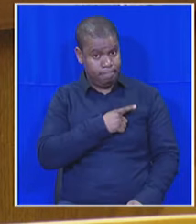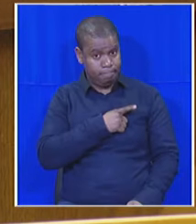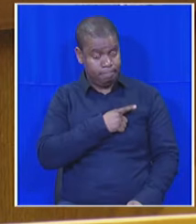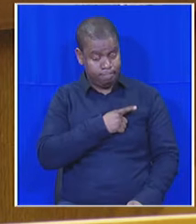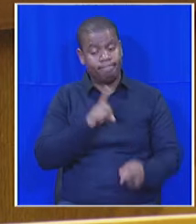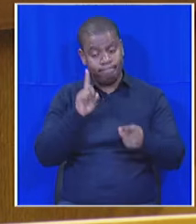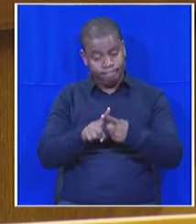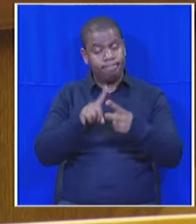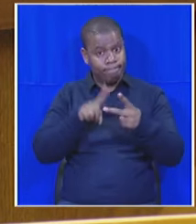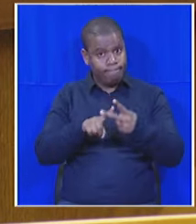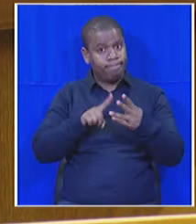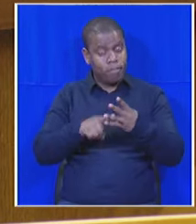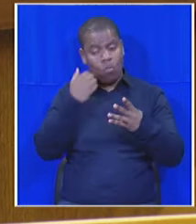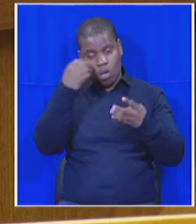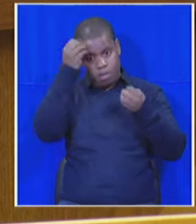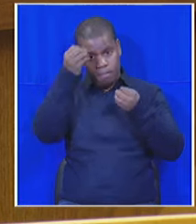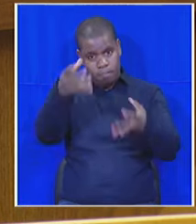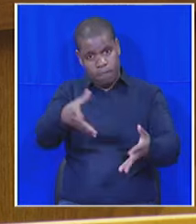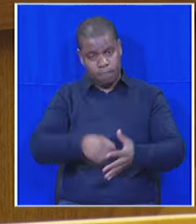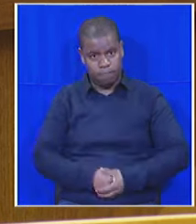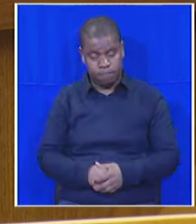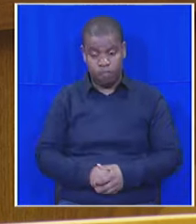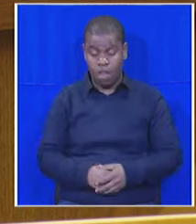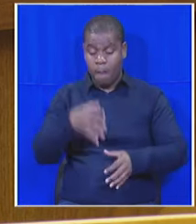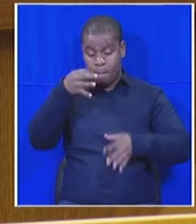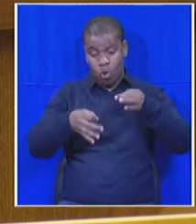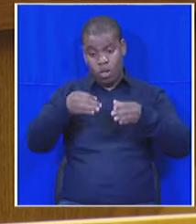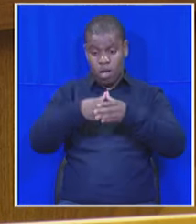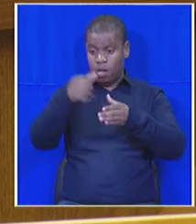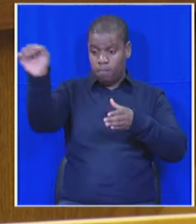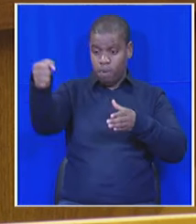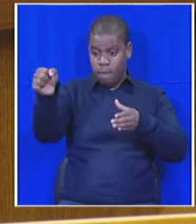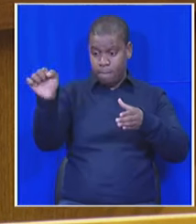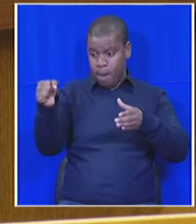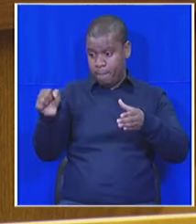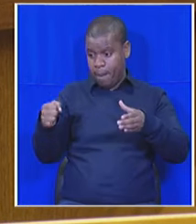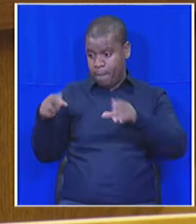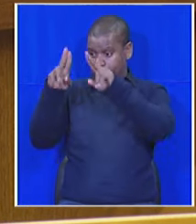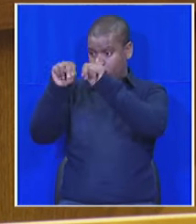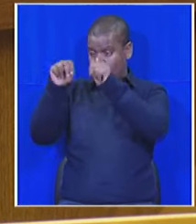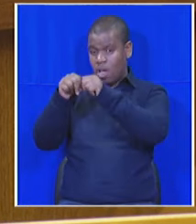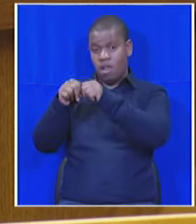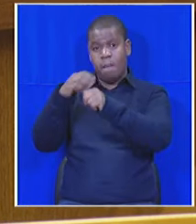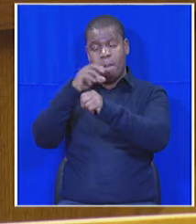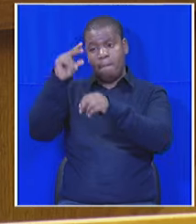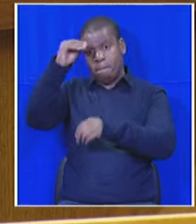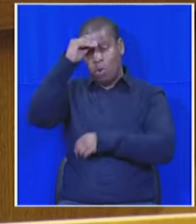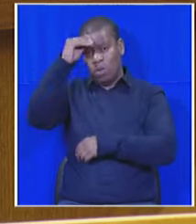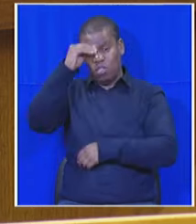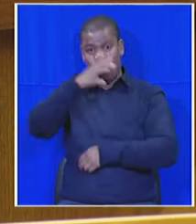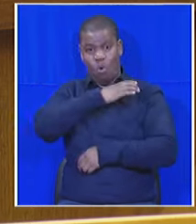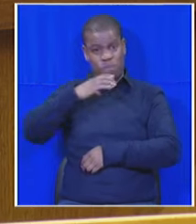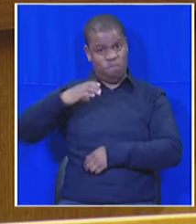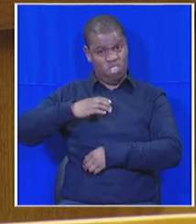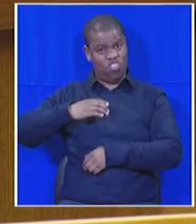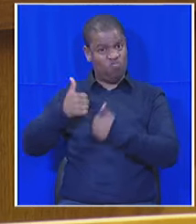the following points and say that the political appointments to the Office of the National Police Commissioner have not worked,